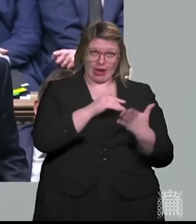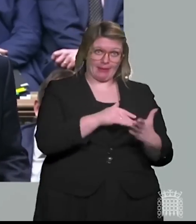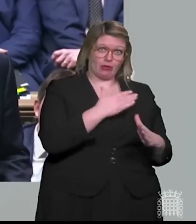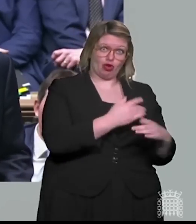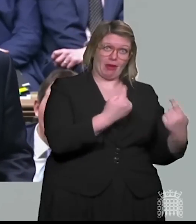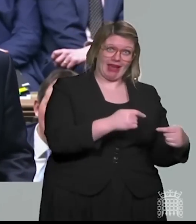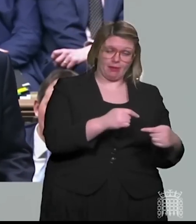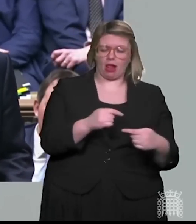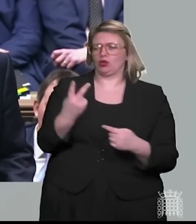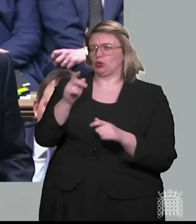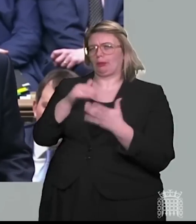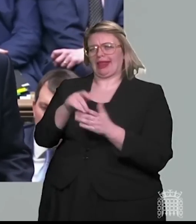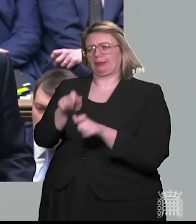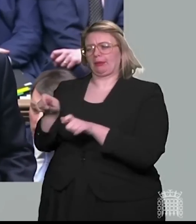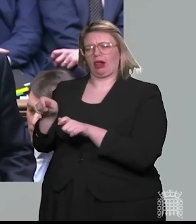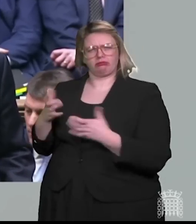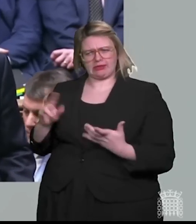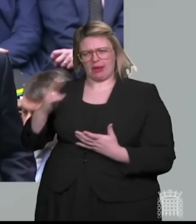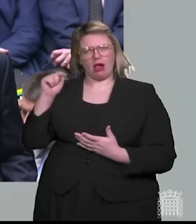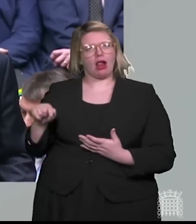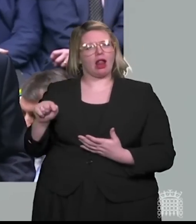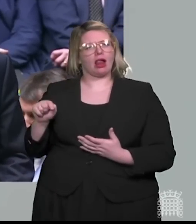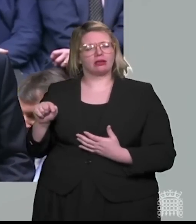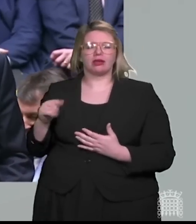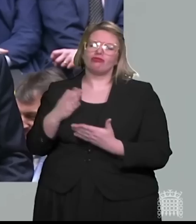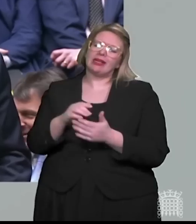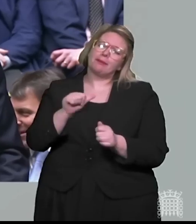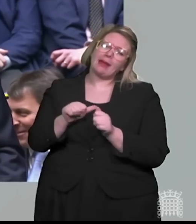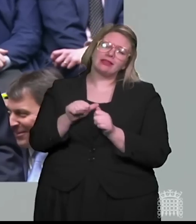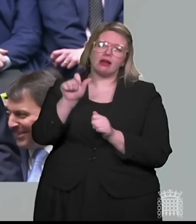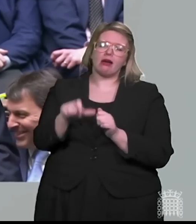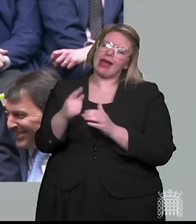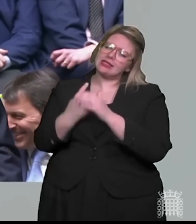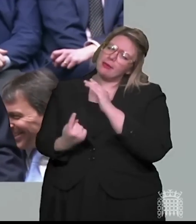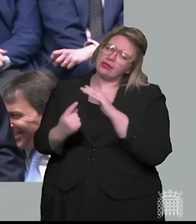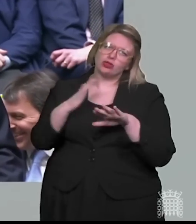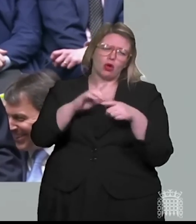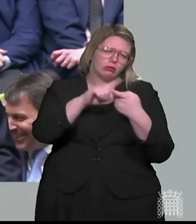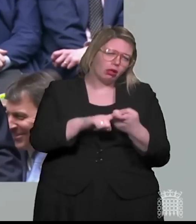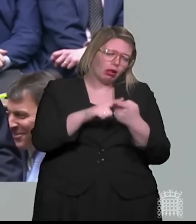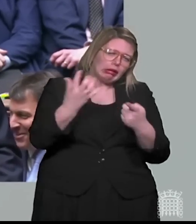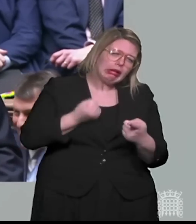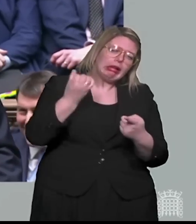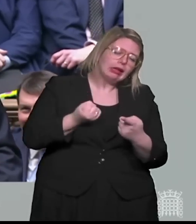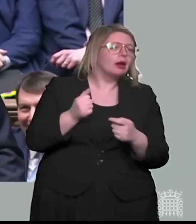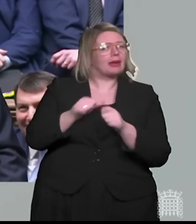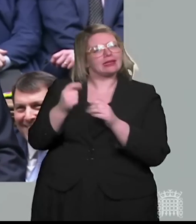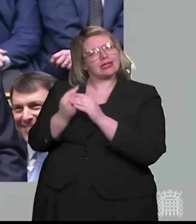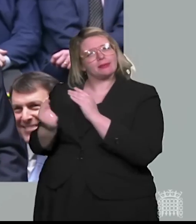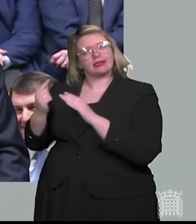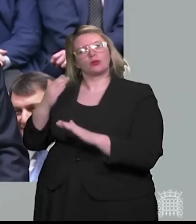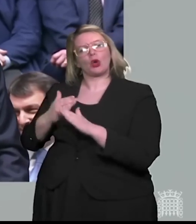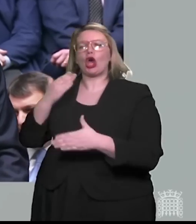economy. Independence is always better than dependence, which is why a Conservative government